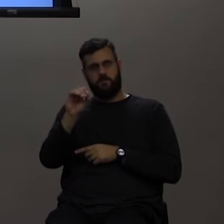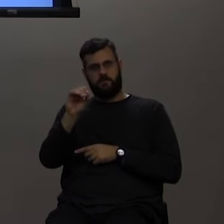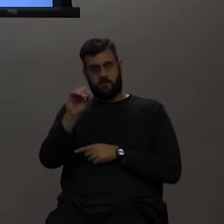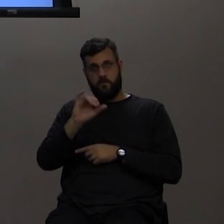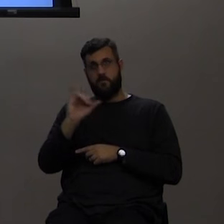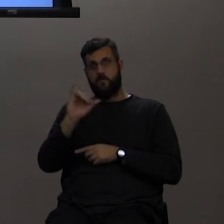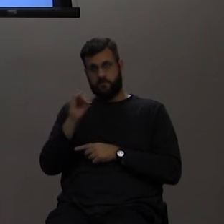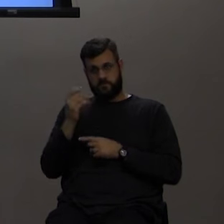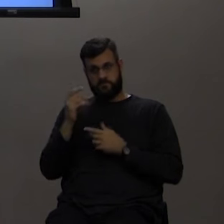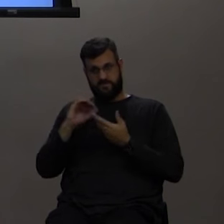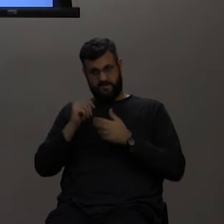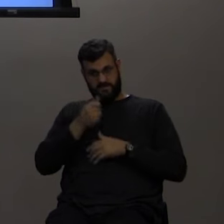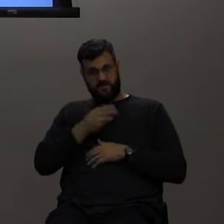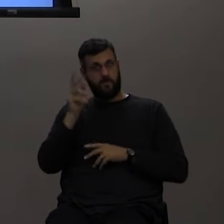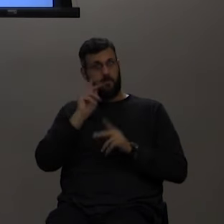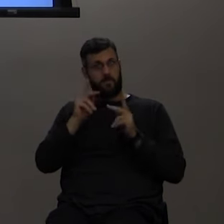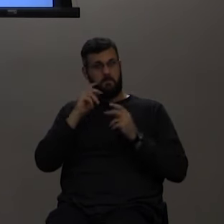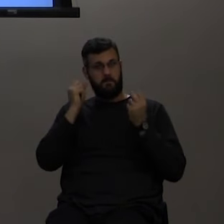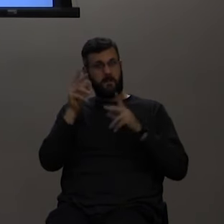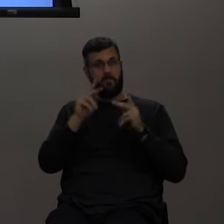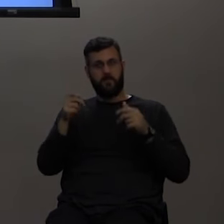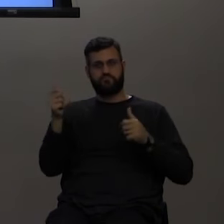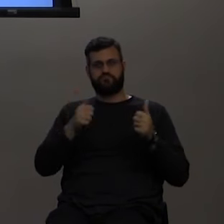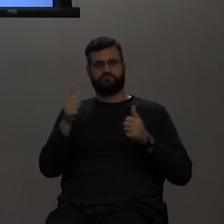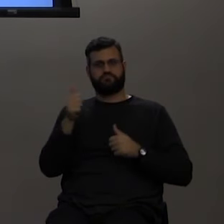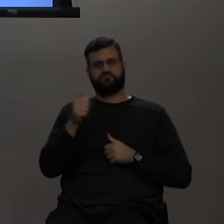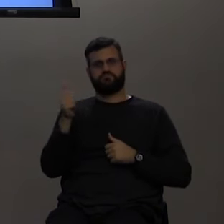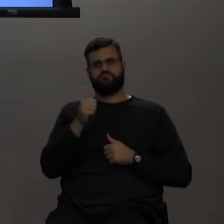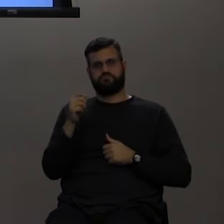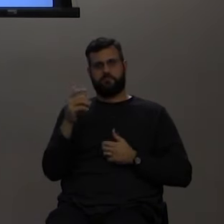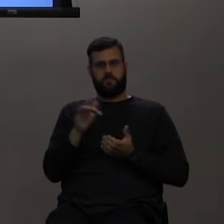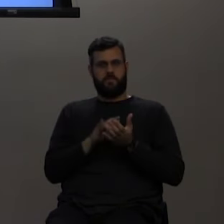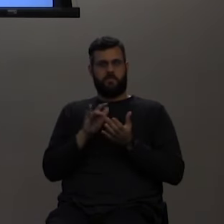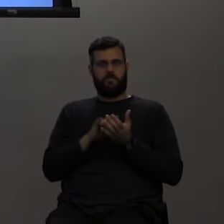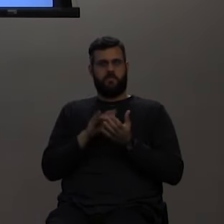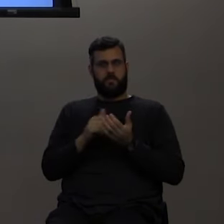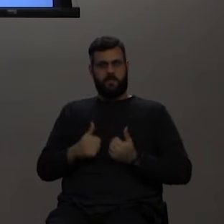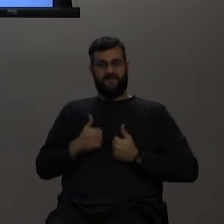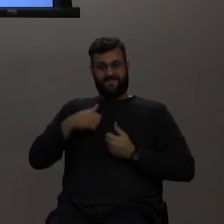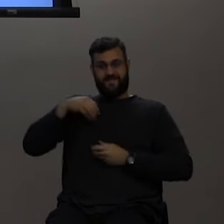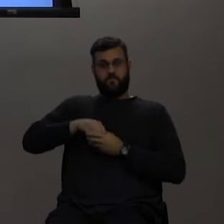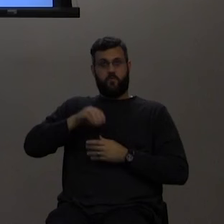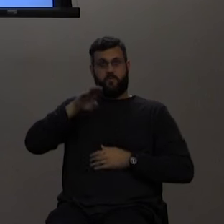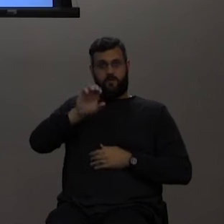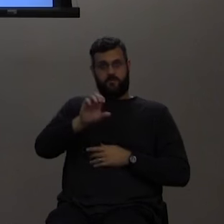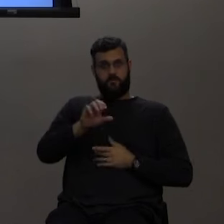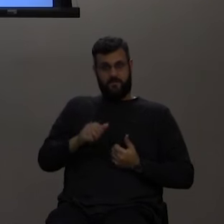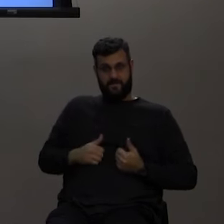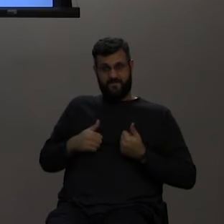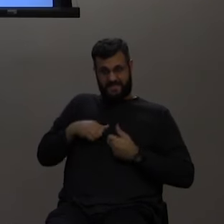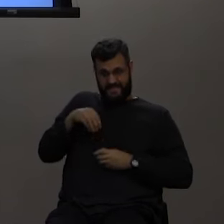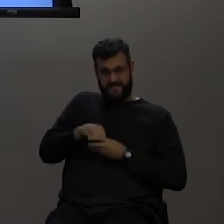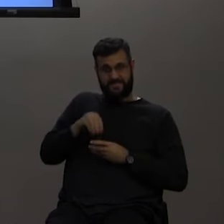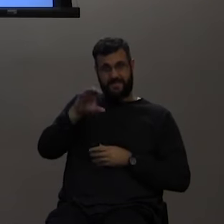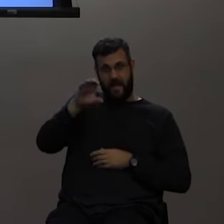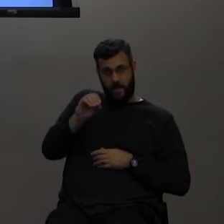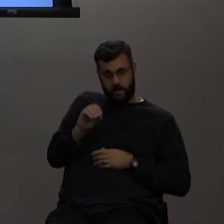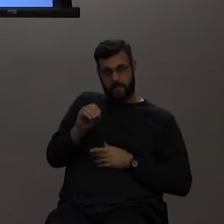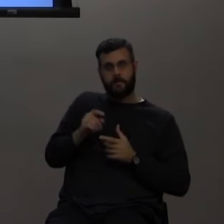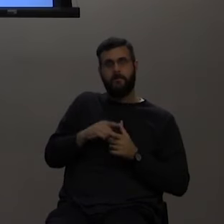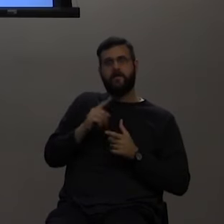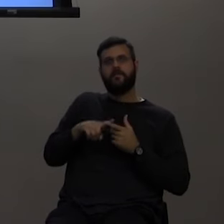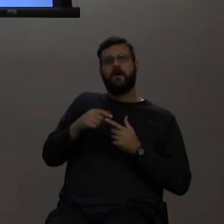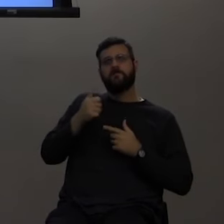a good number of commuters that are taking advantage of the quality of life in Boyle County and living in the county, but then